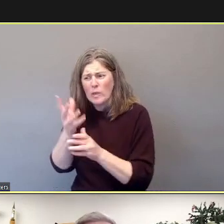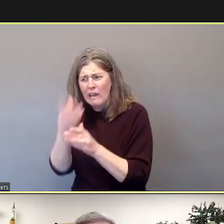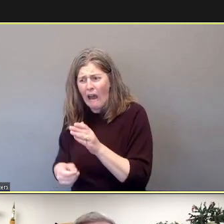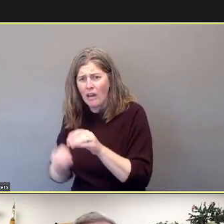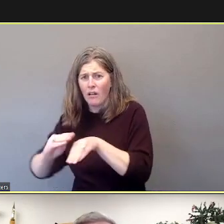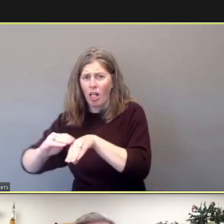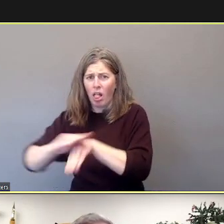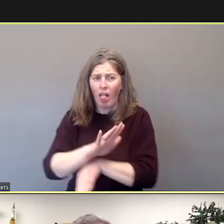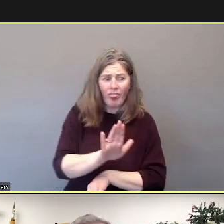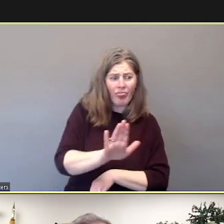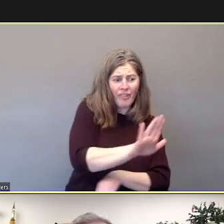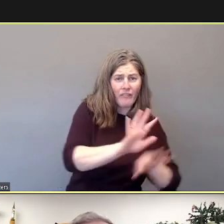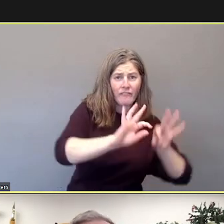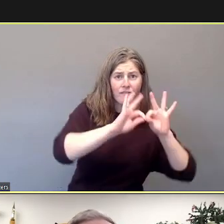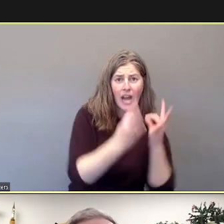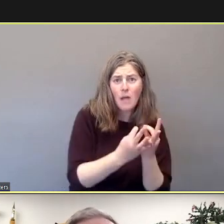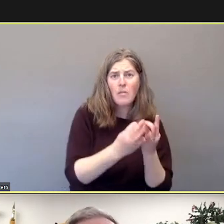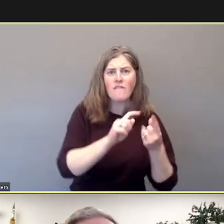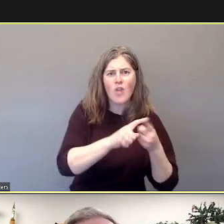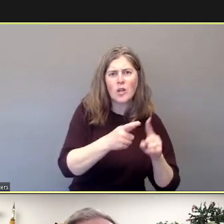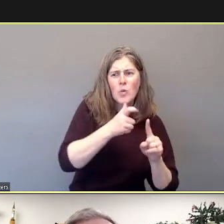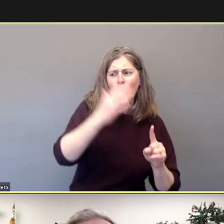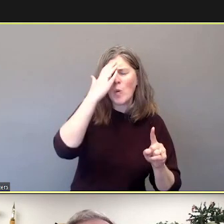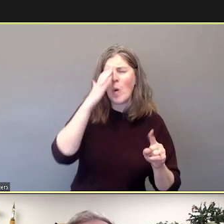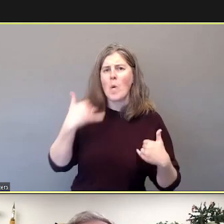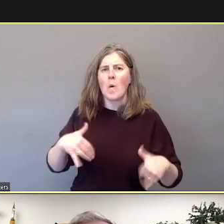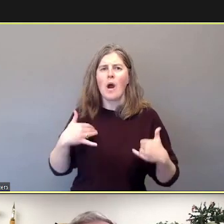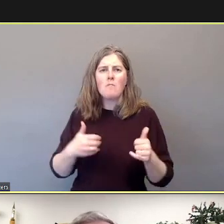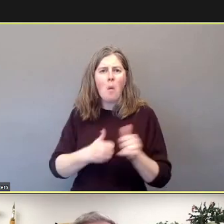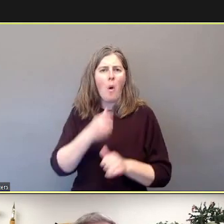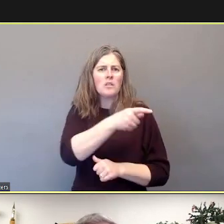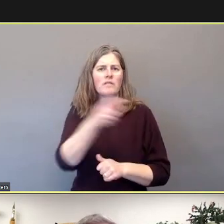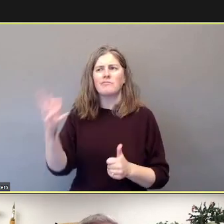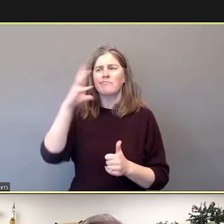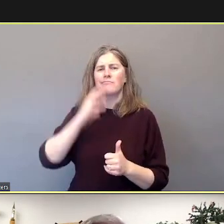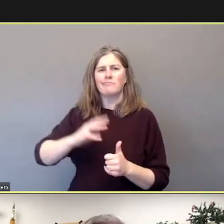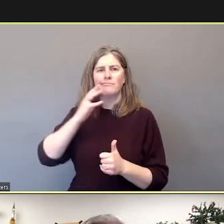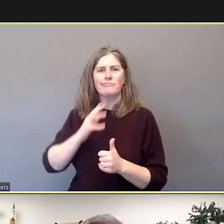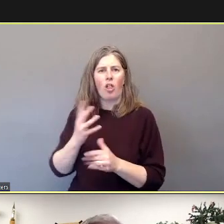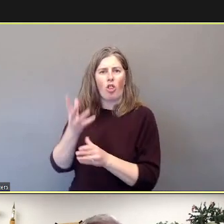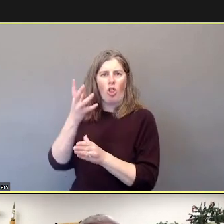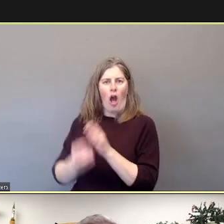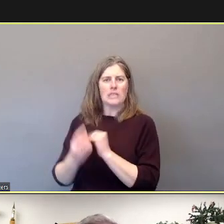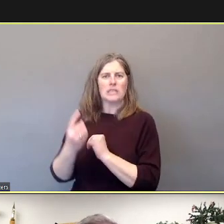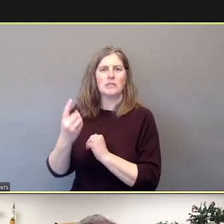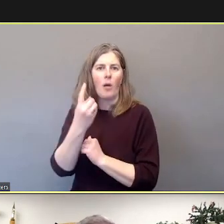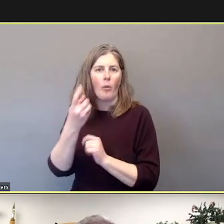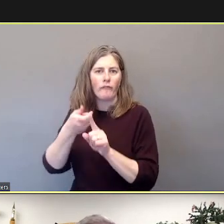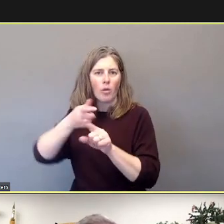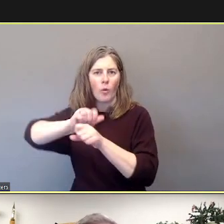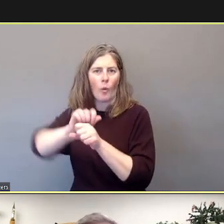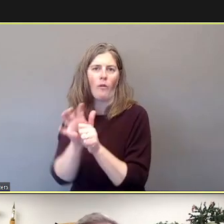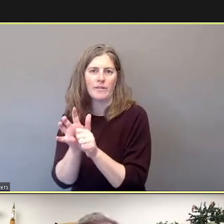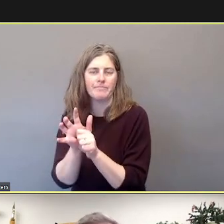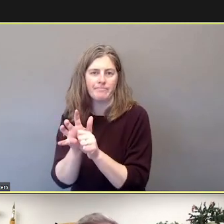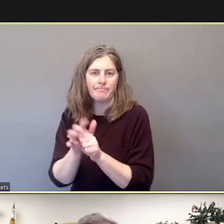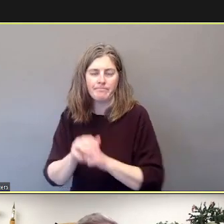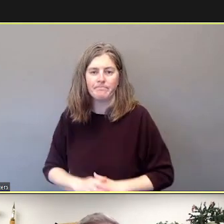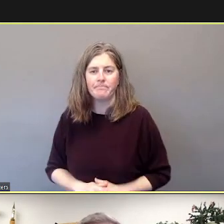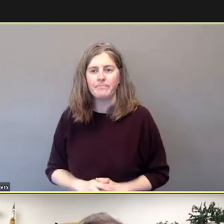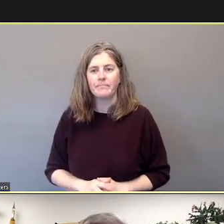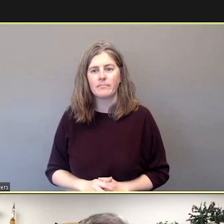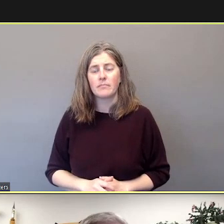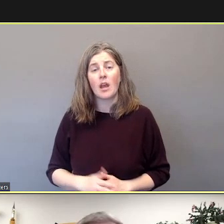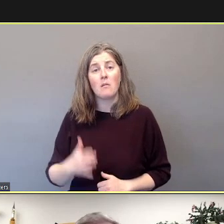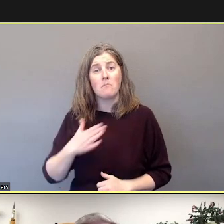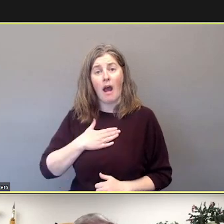that knew them. Very few of us have not had our lives affected by this disease. I have a very